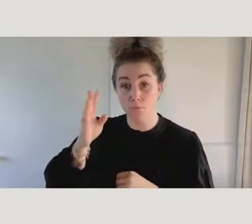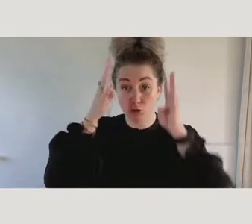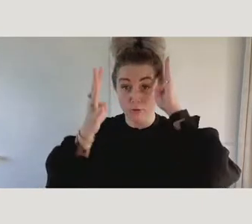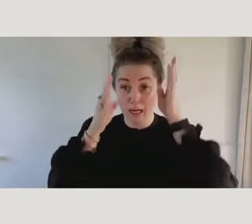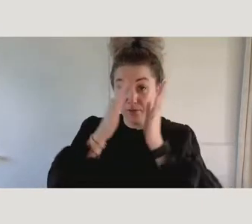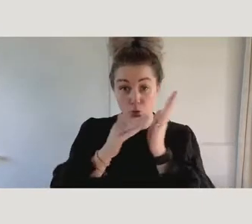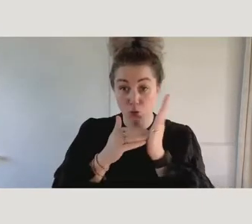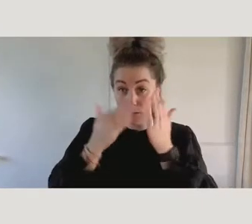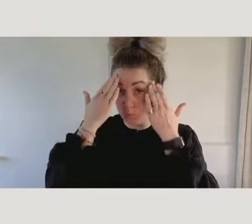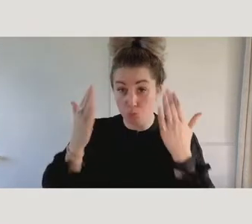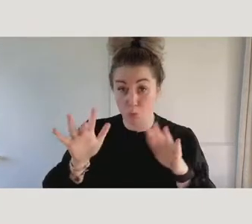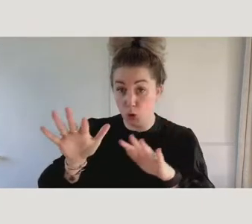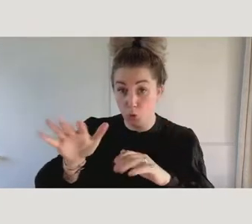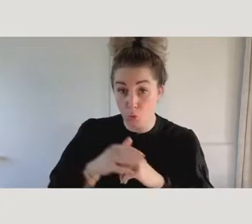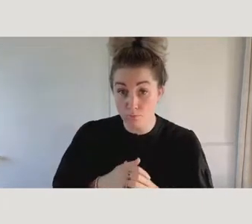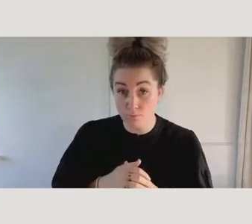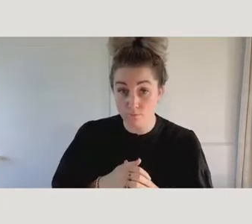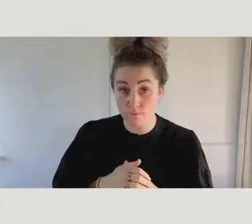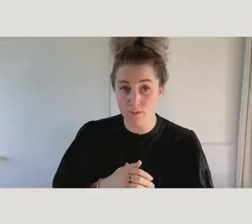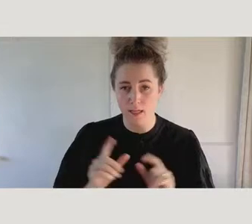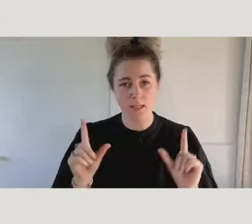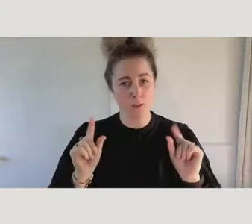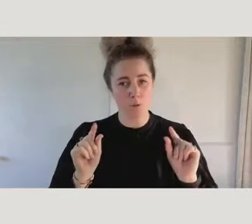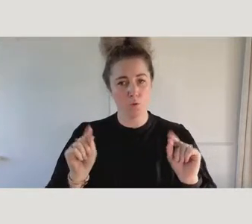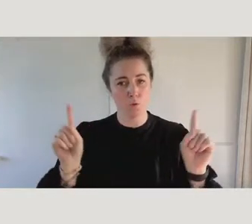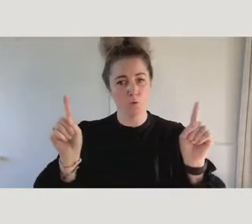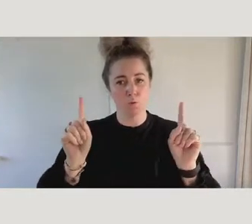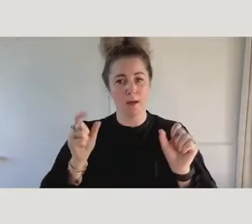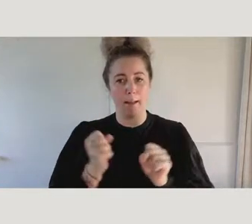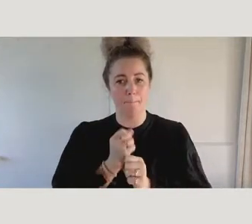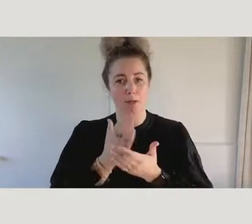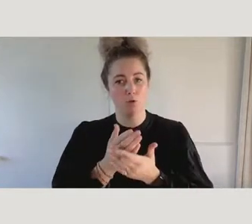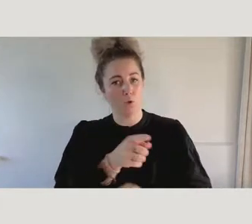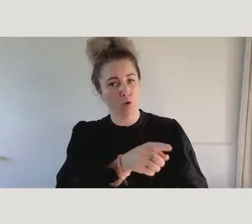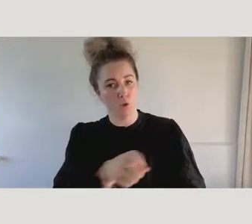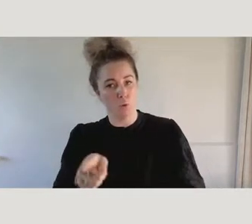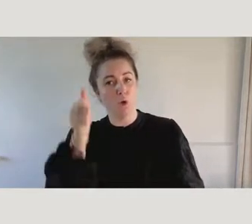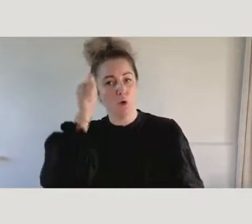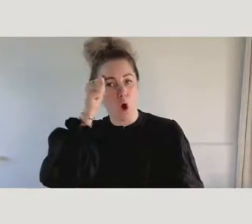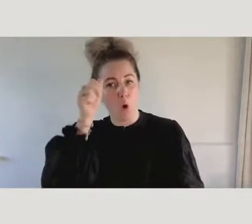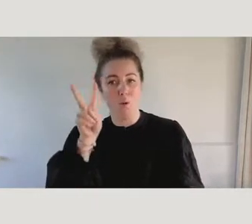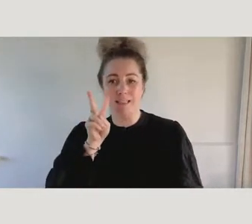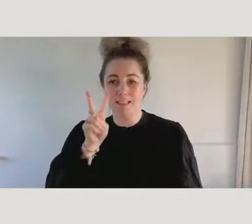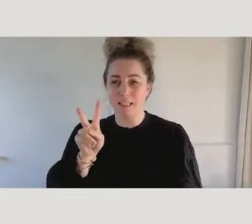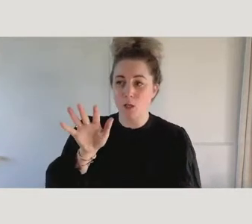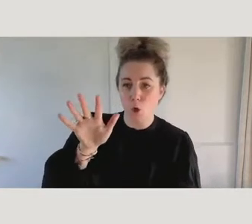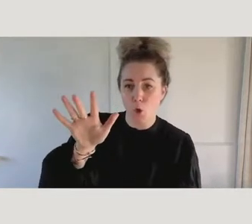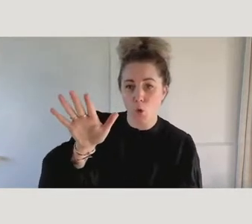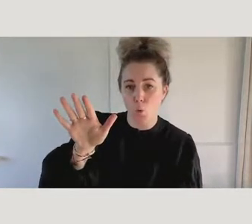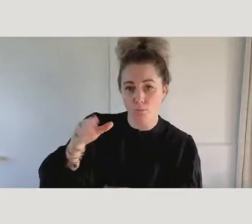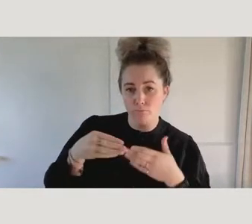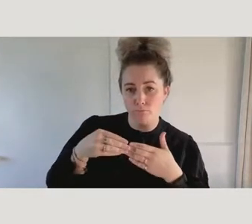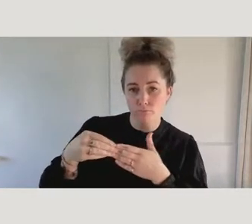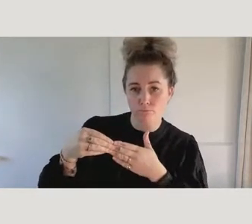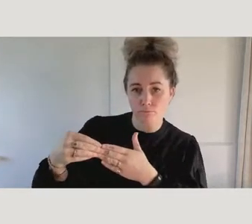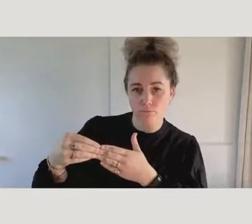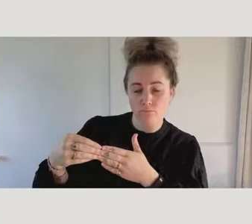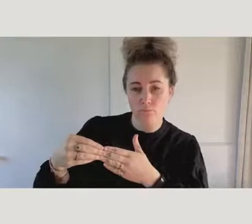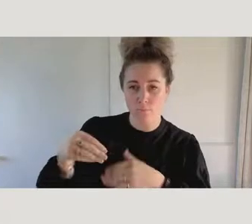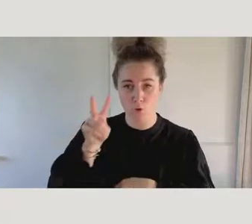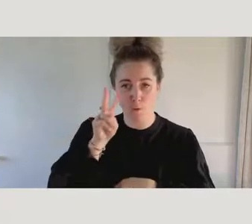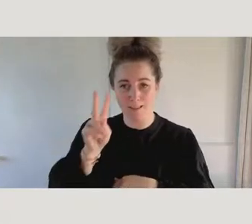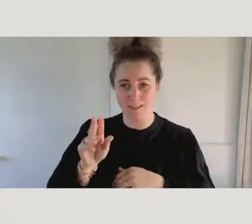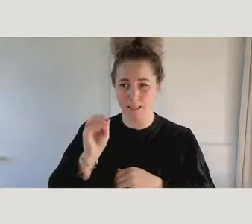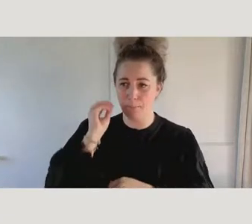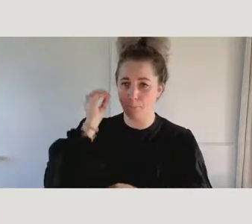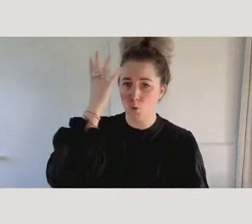so that's what we're doing today to make sure we you get to see the tale of our of our you can see all